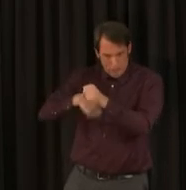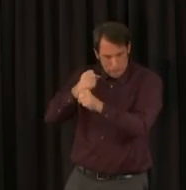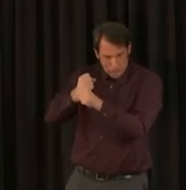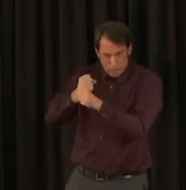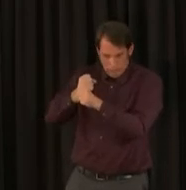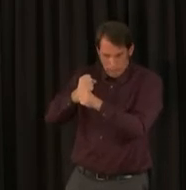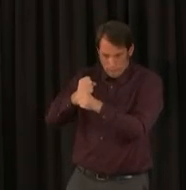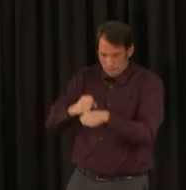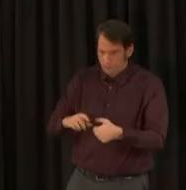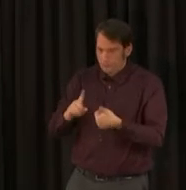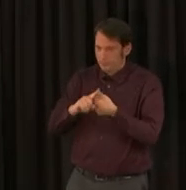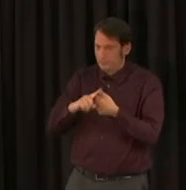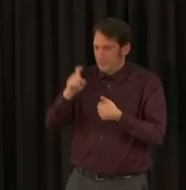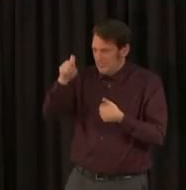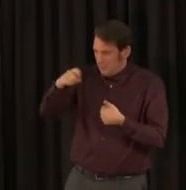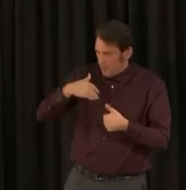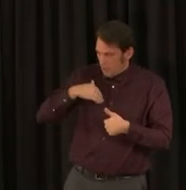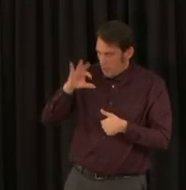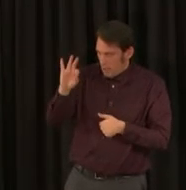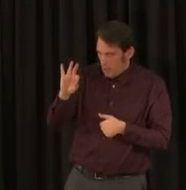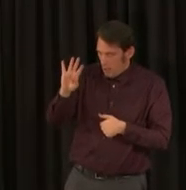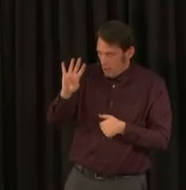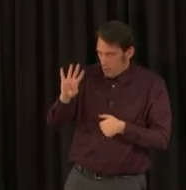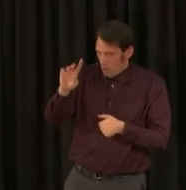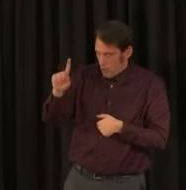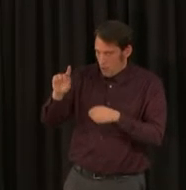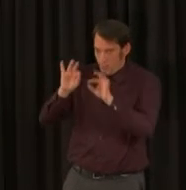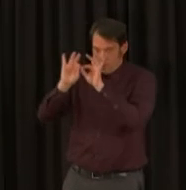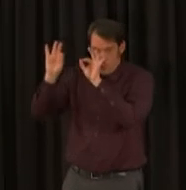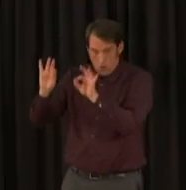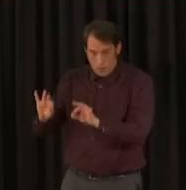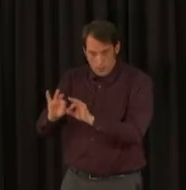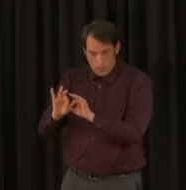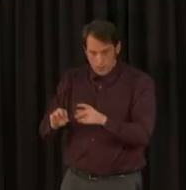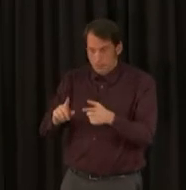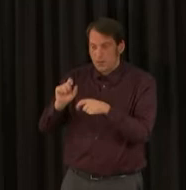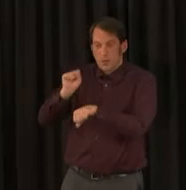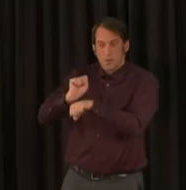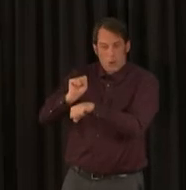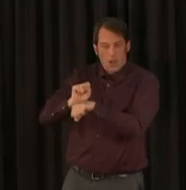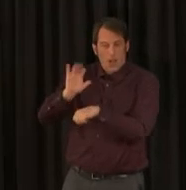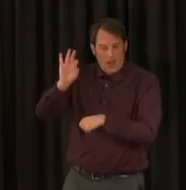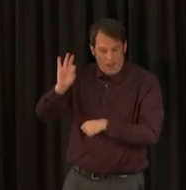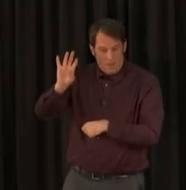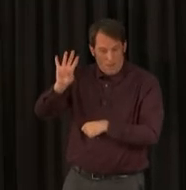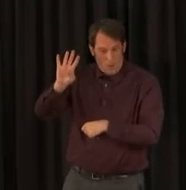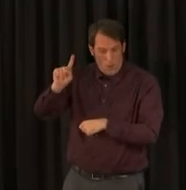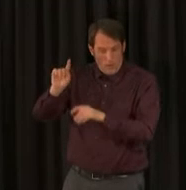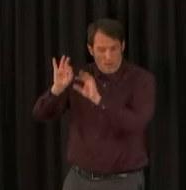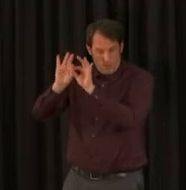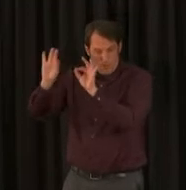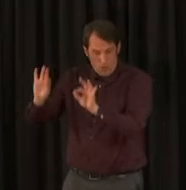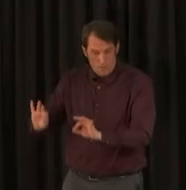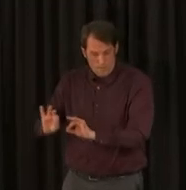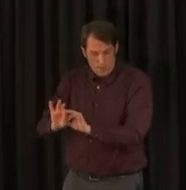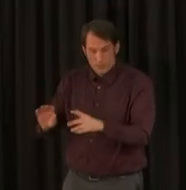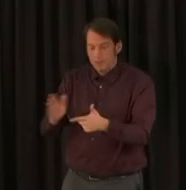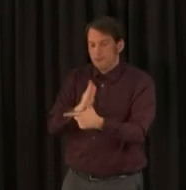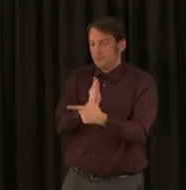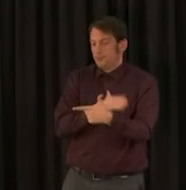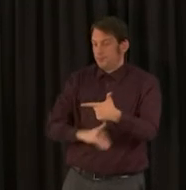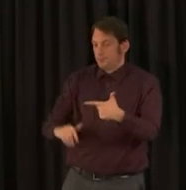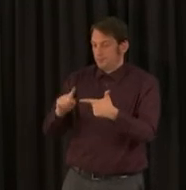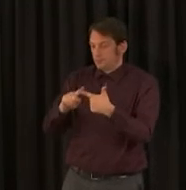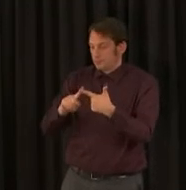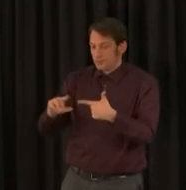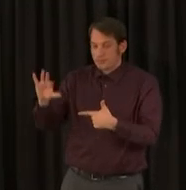to have your 941s if you have employees, so your 941s. Then you're going to have the bank statements,